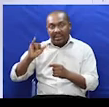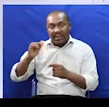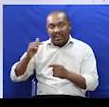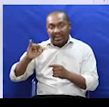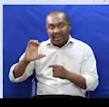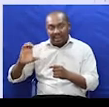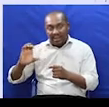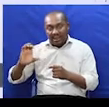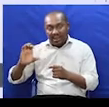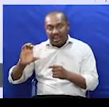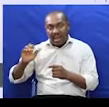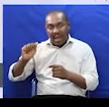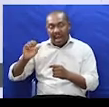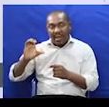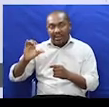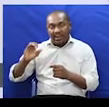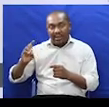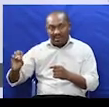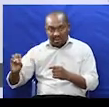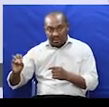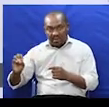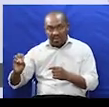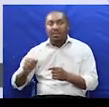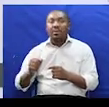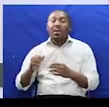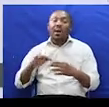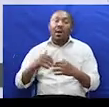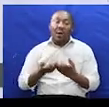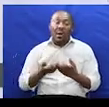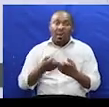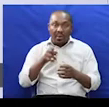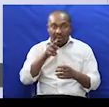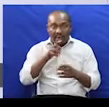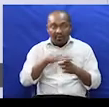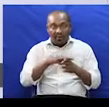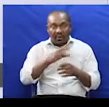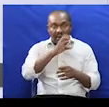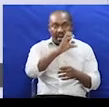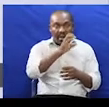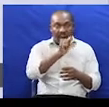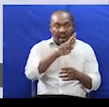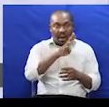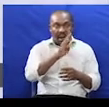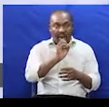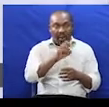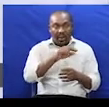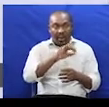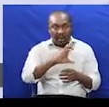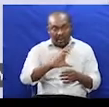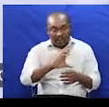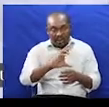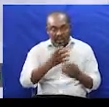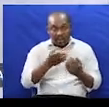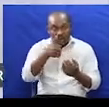CH3COOH. That is acetic acid. Or if you are using carbonic acid. So the favorable indicator